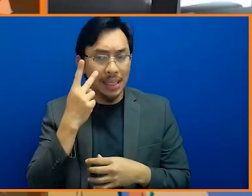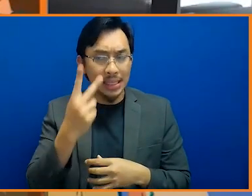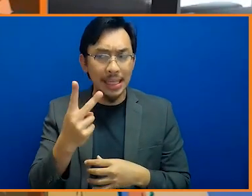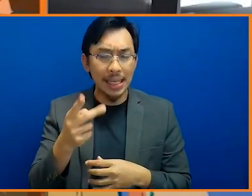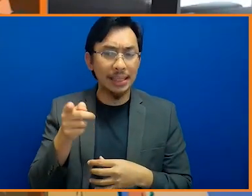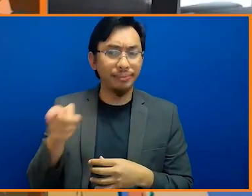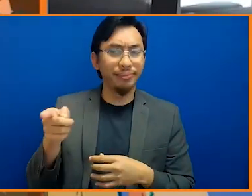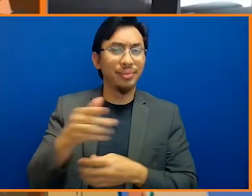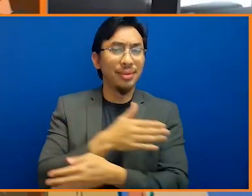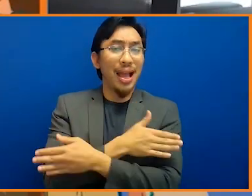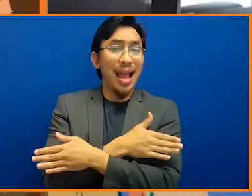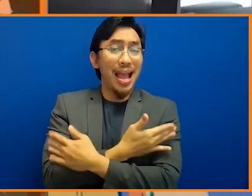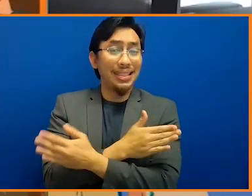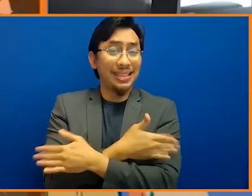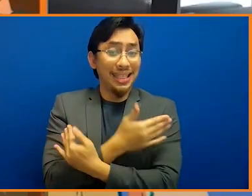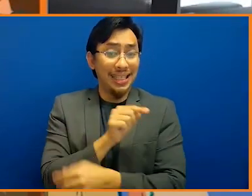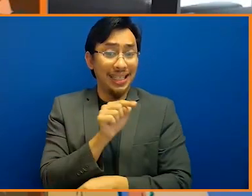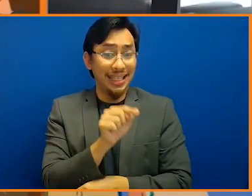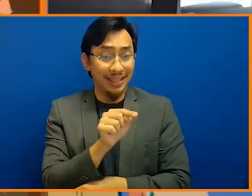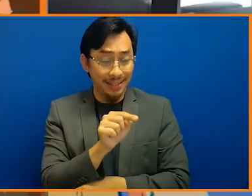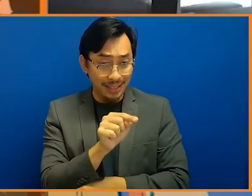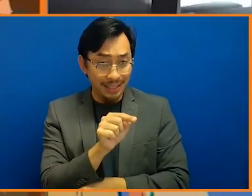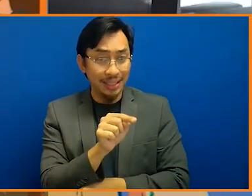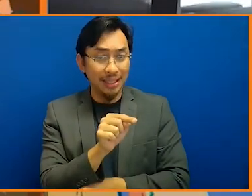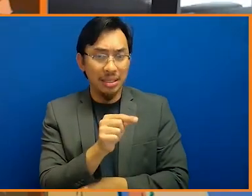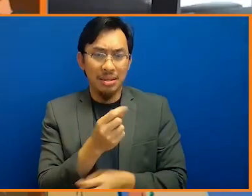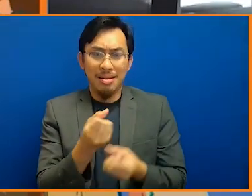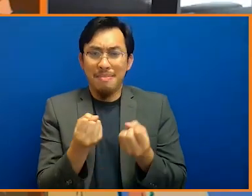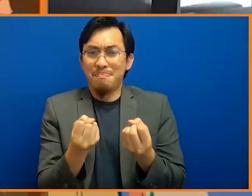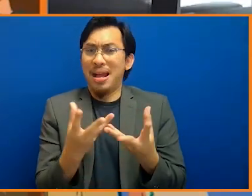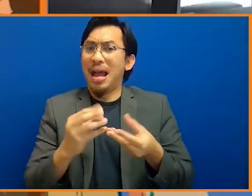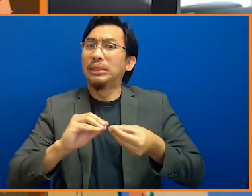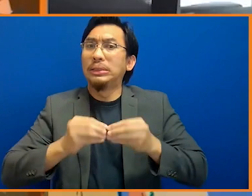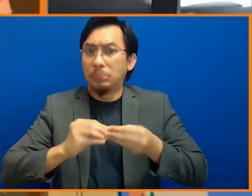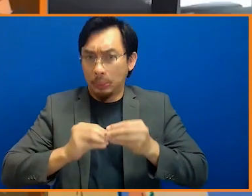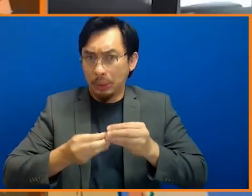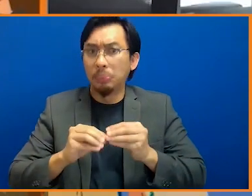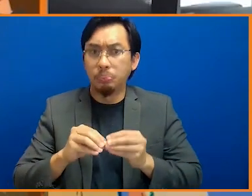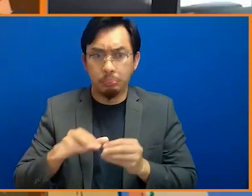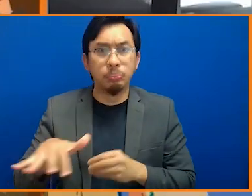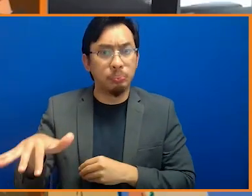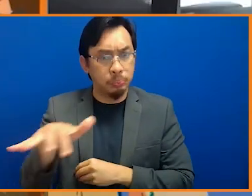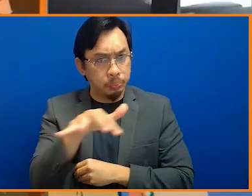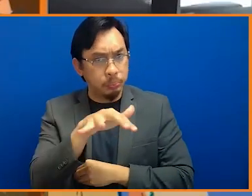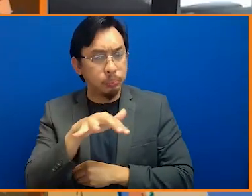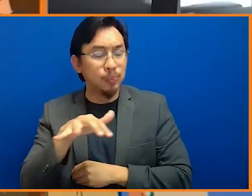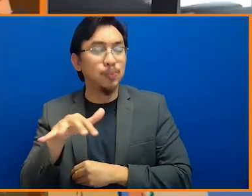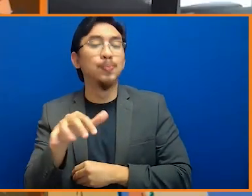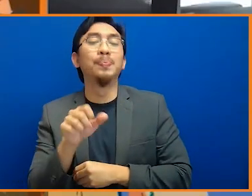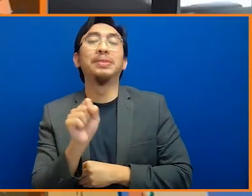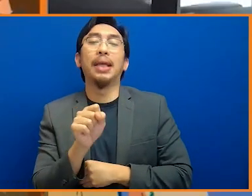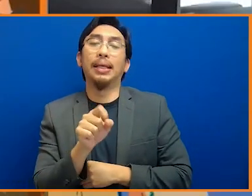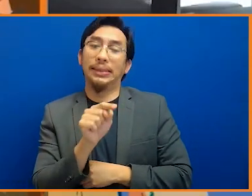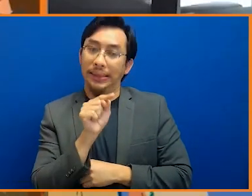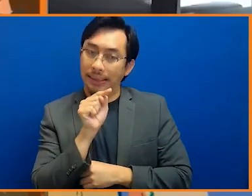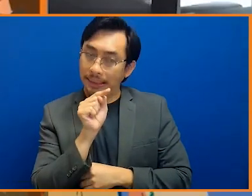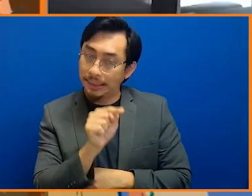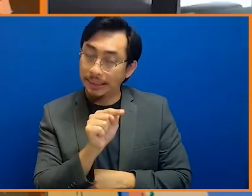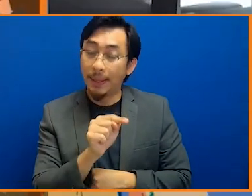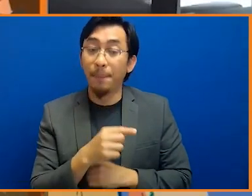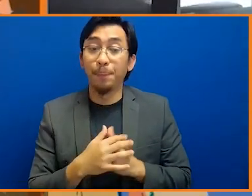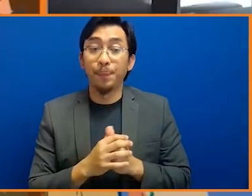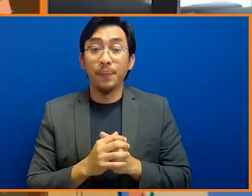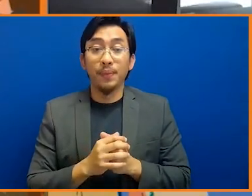have seen in the case of Aceh, it's caused a lot of problem over there. Yeah, that's my